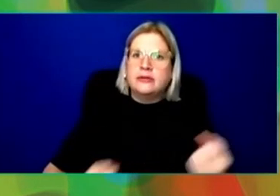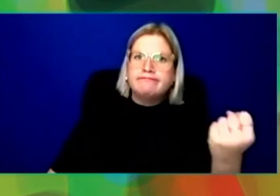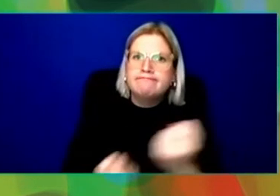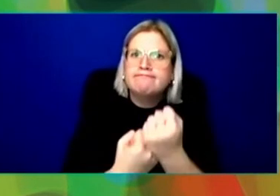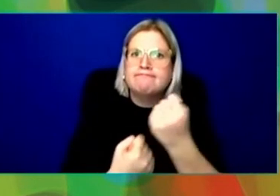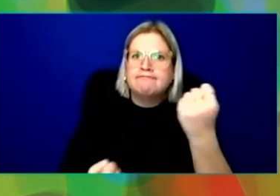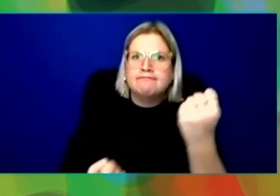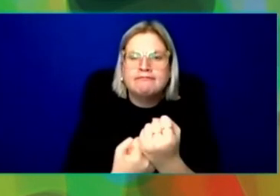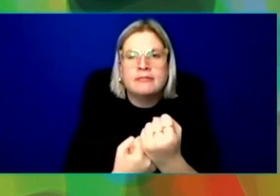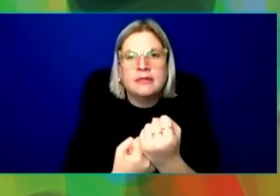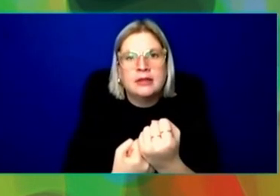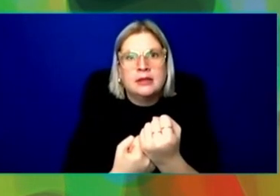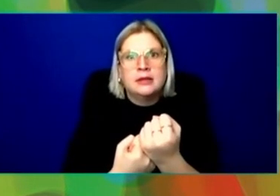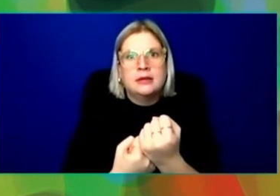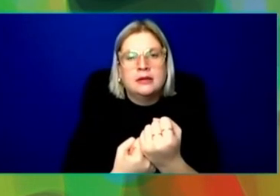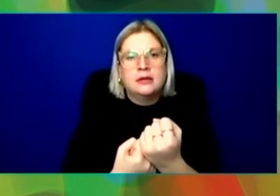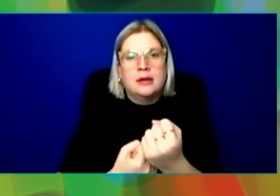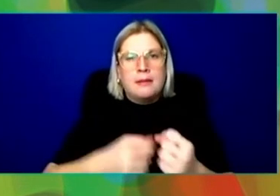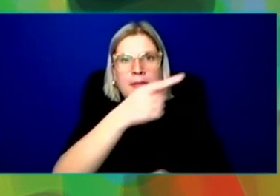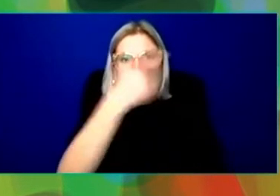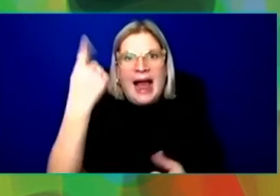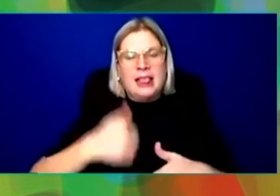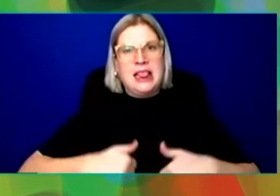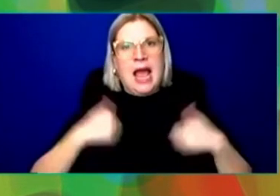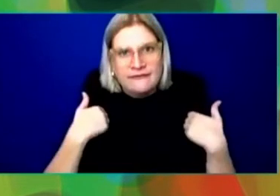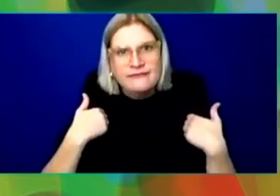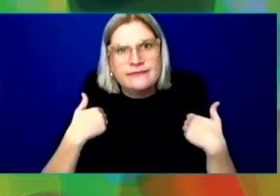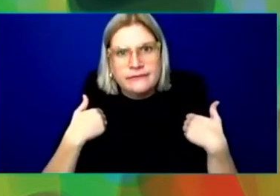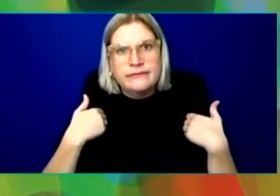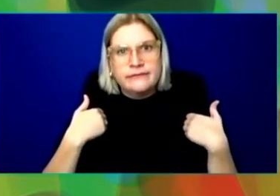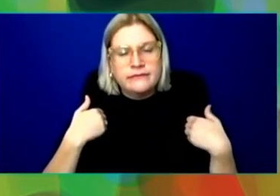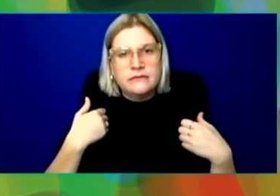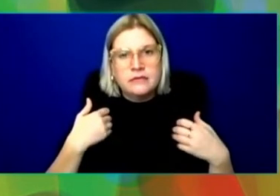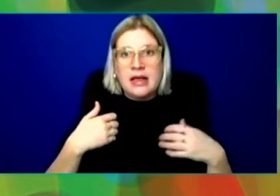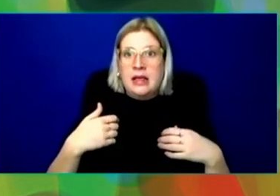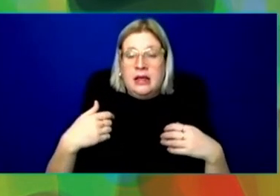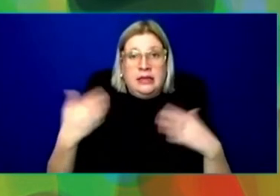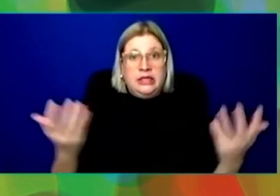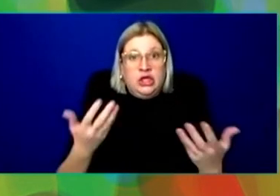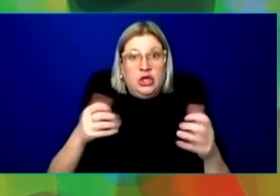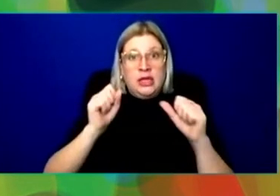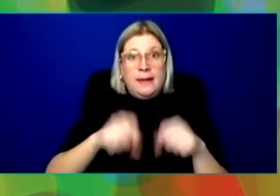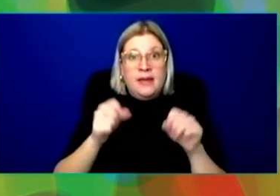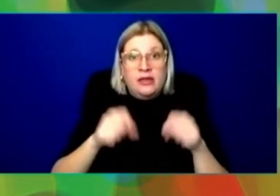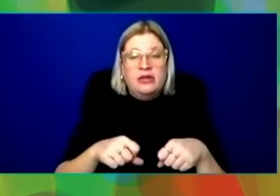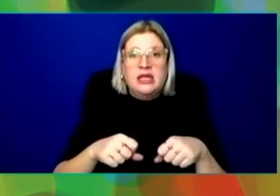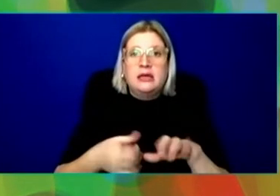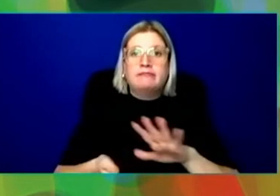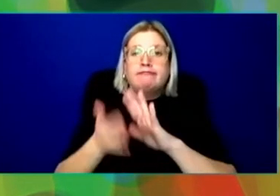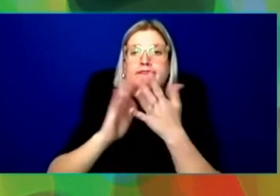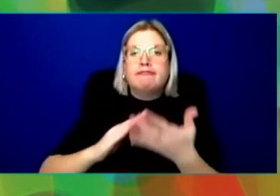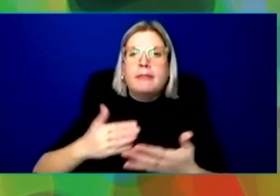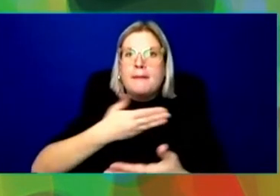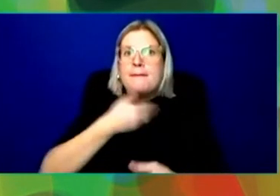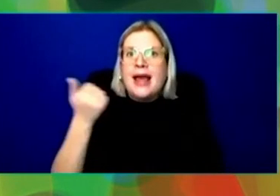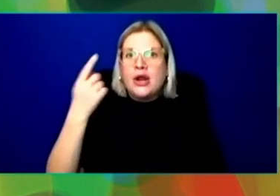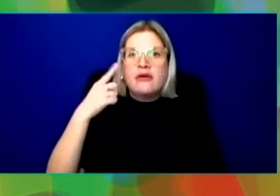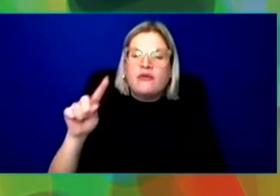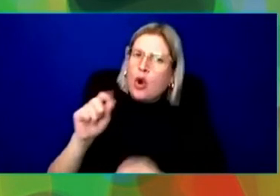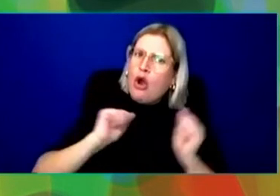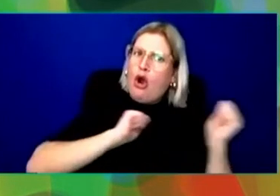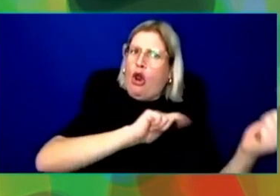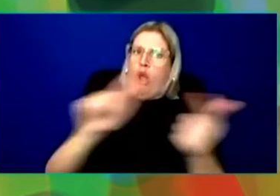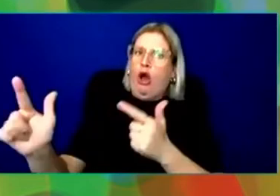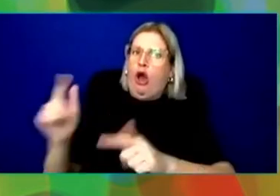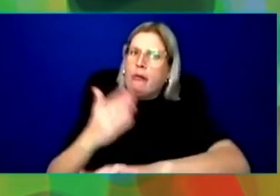life. And to the extent that we are able to do that, we make things better for all, I believe, all of us.